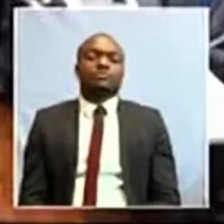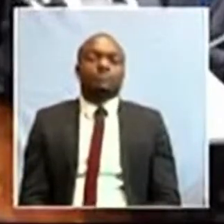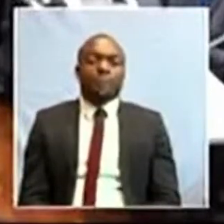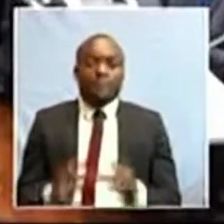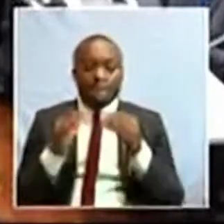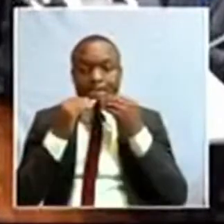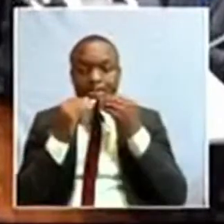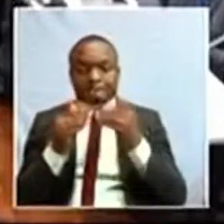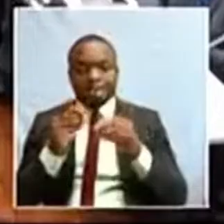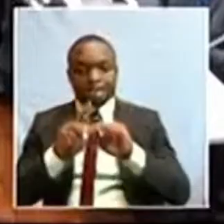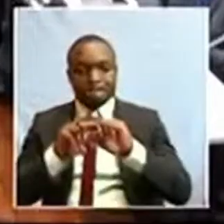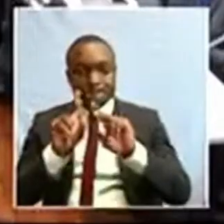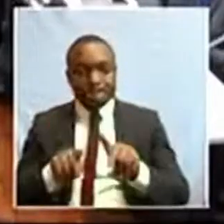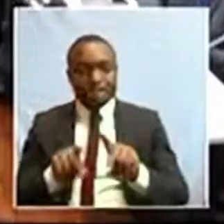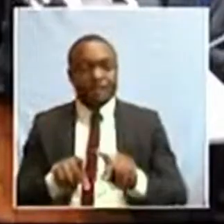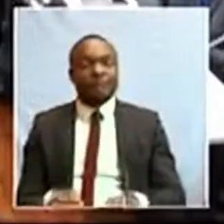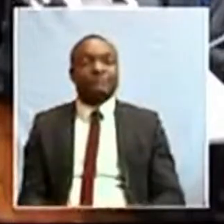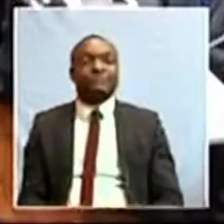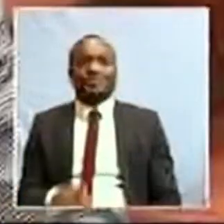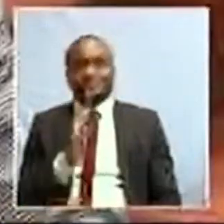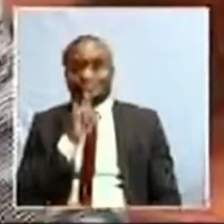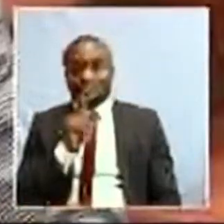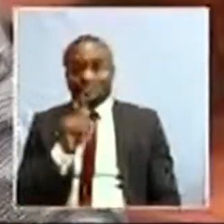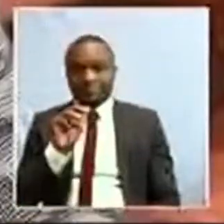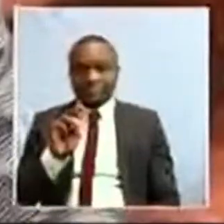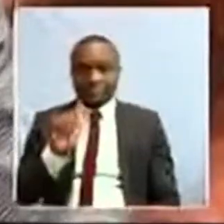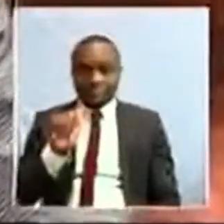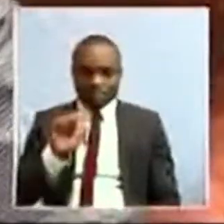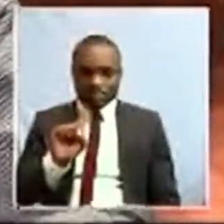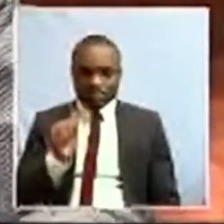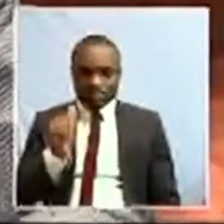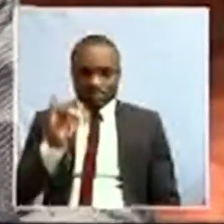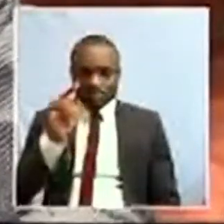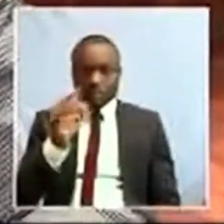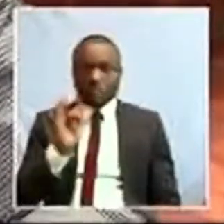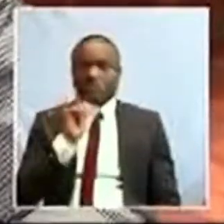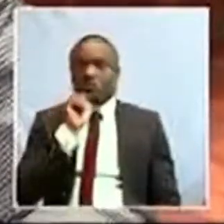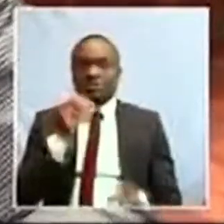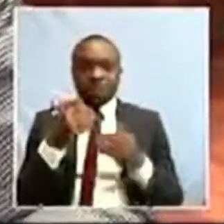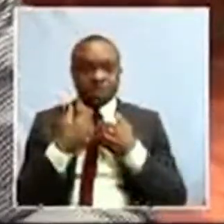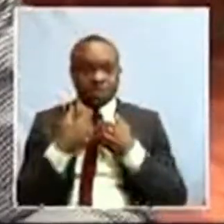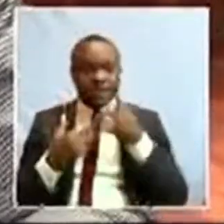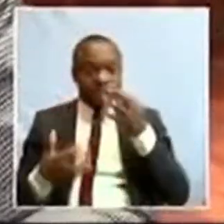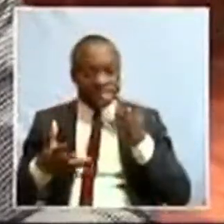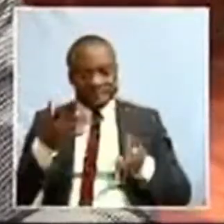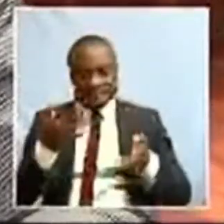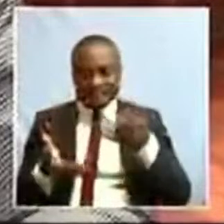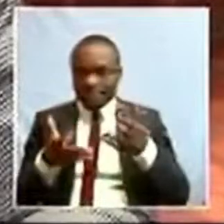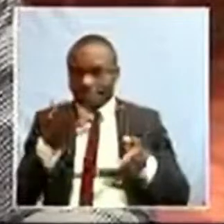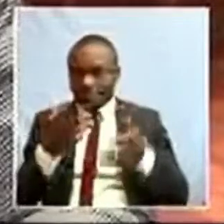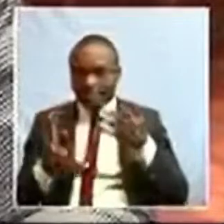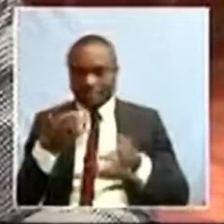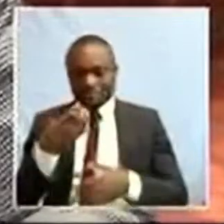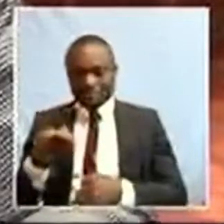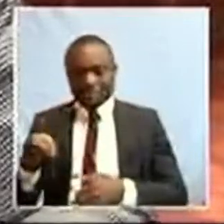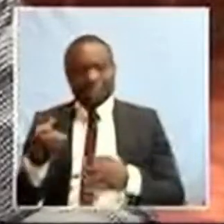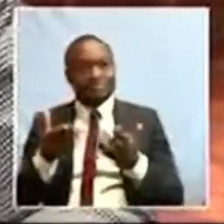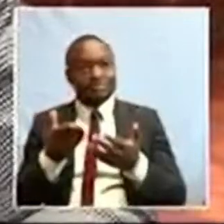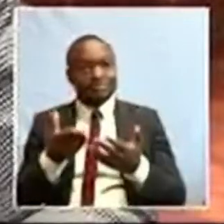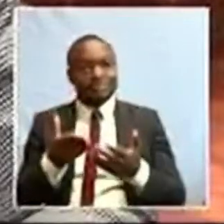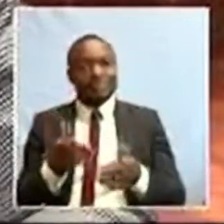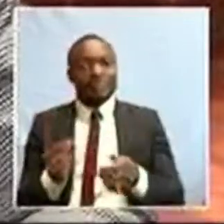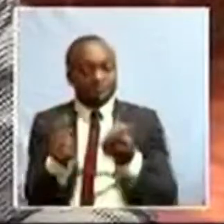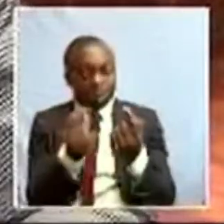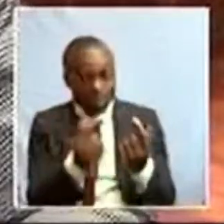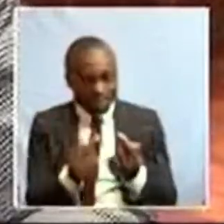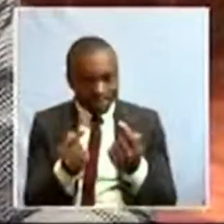Thank you, Chair. Chair, indeed, Masaiti does not have the fire tenders, and usually on the instances of